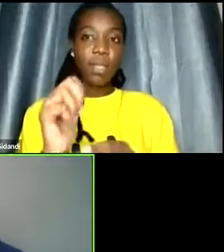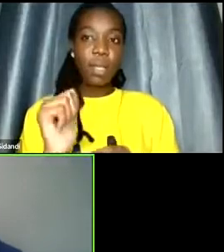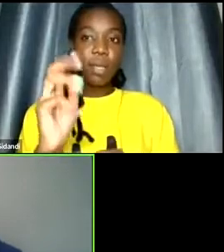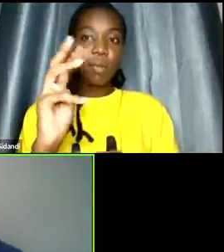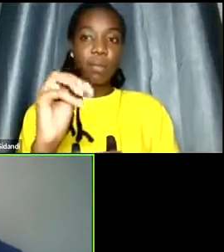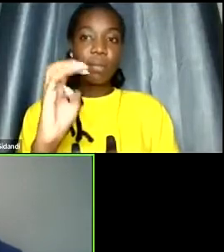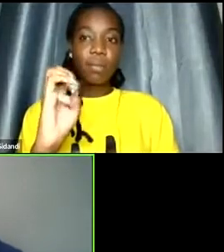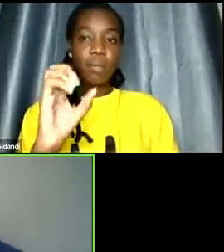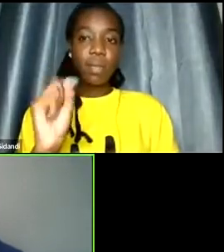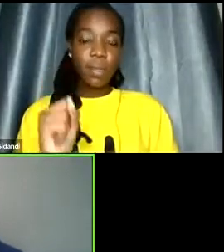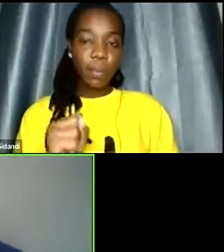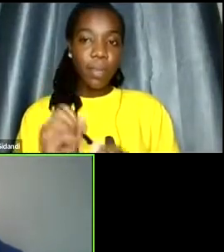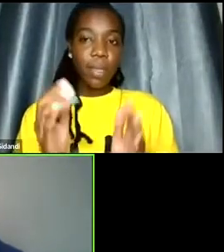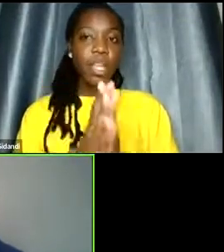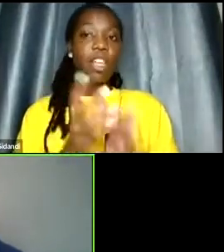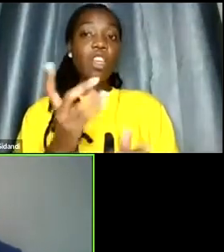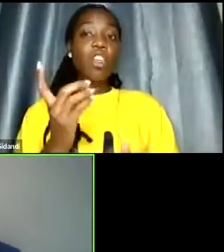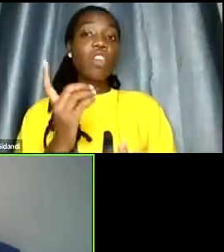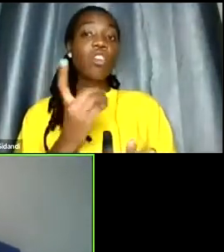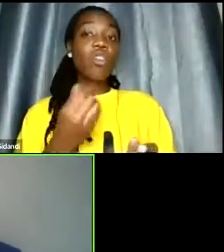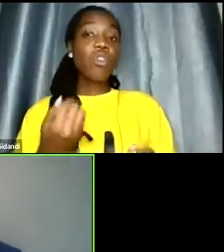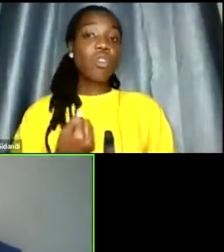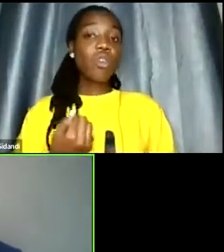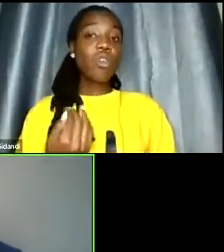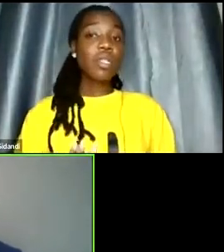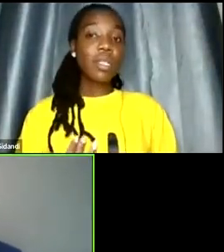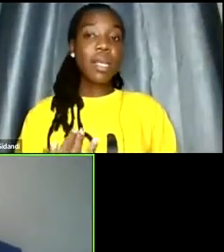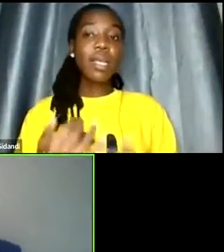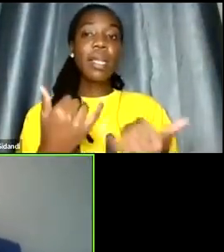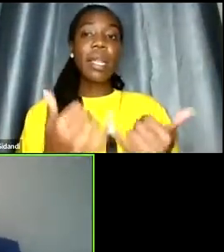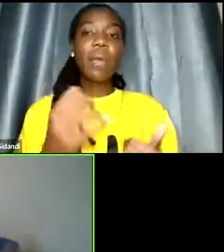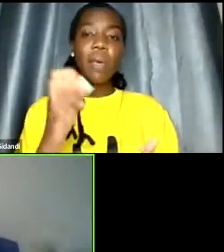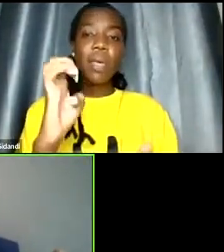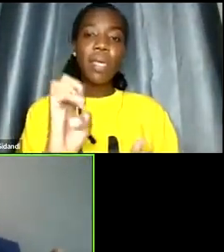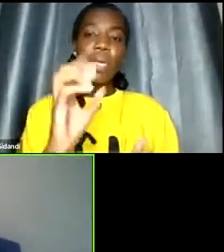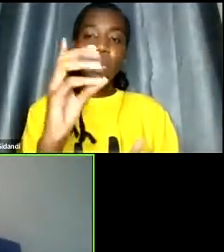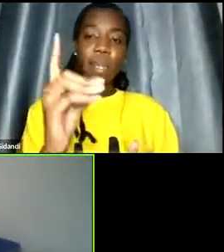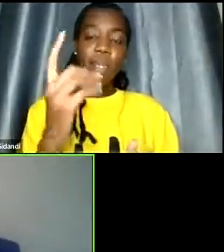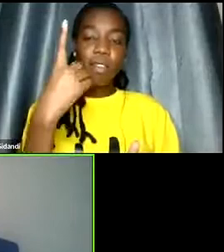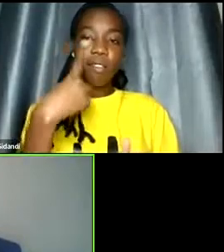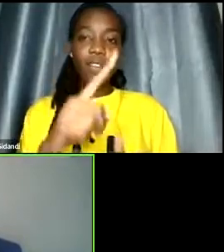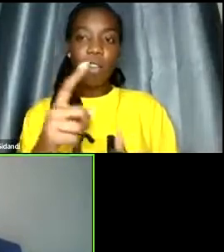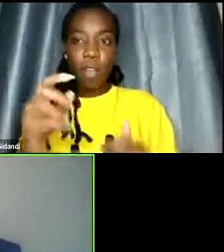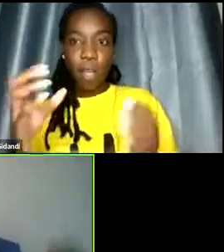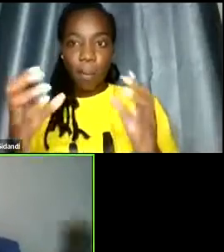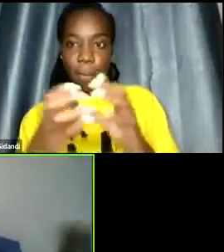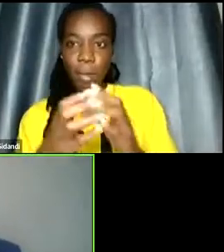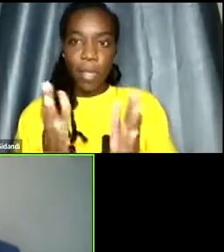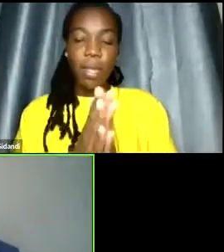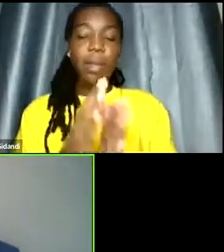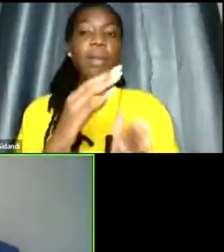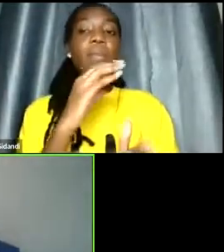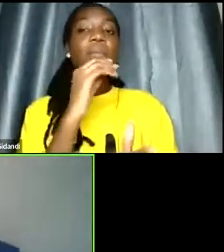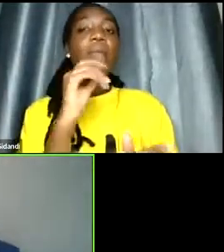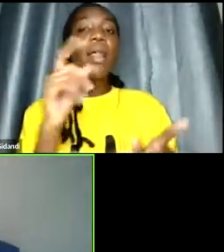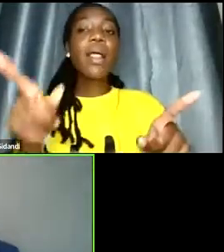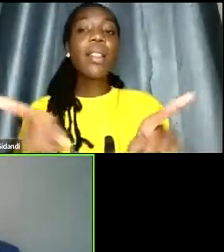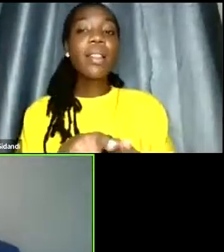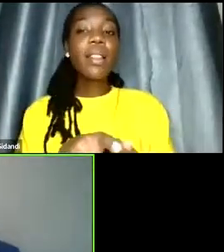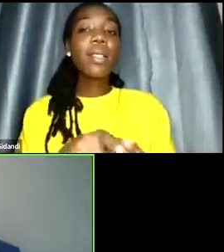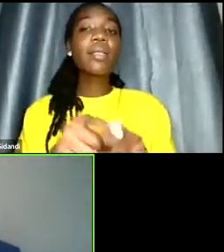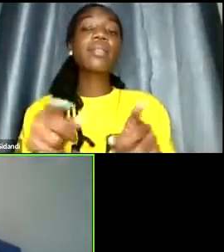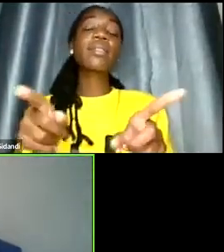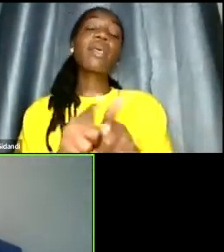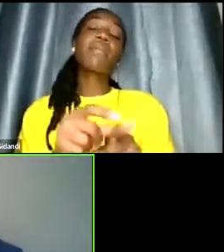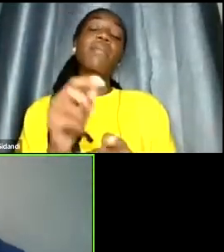daughter is the current ED of that company, the executive director. And her brother, that is his son, is the CFO of that